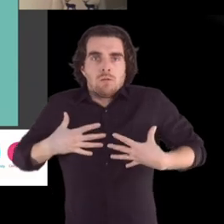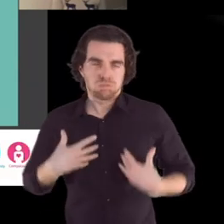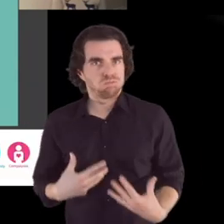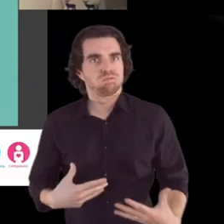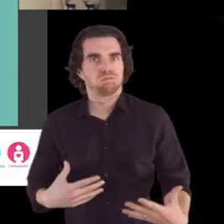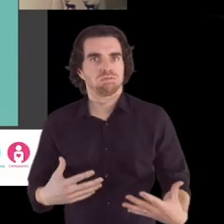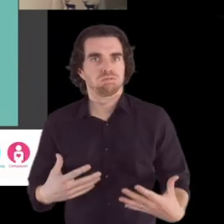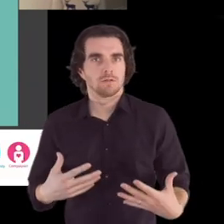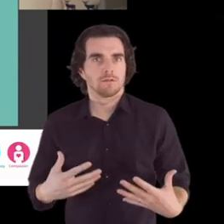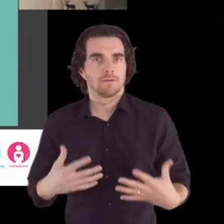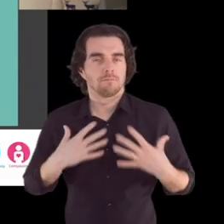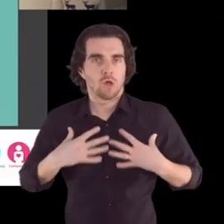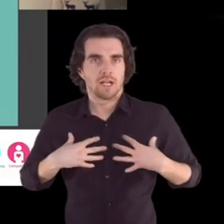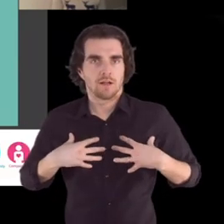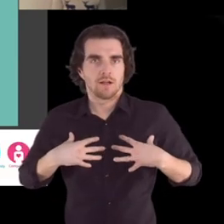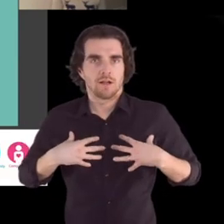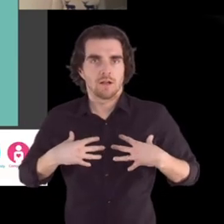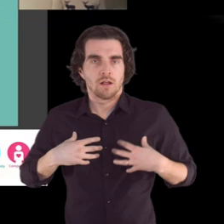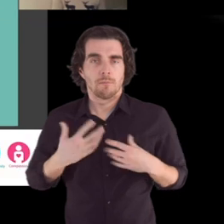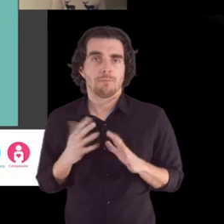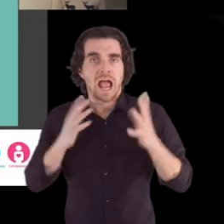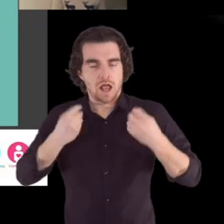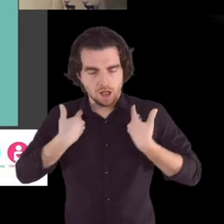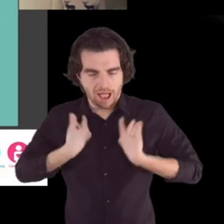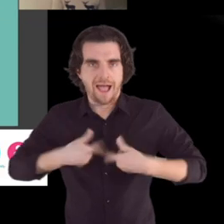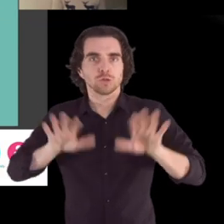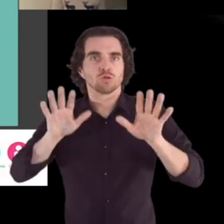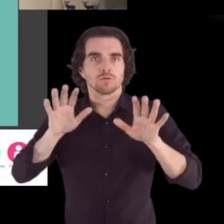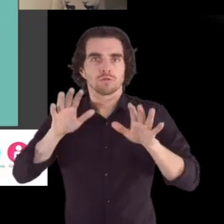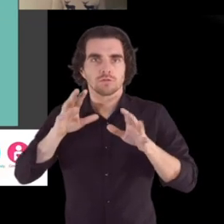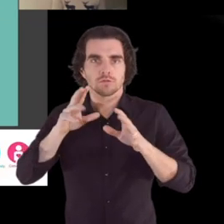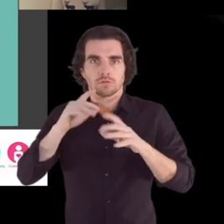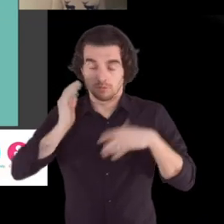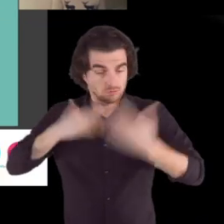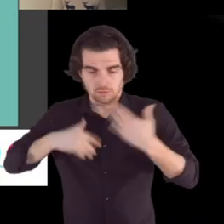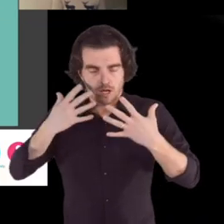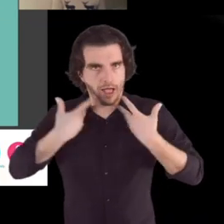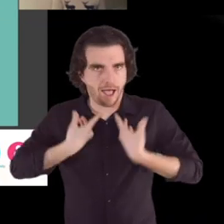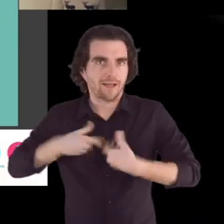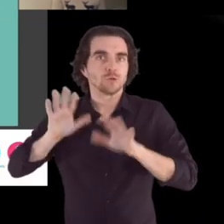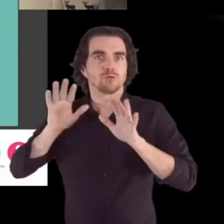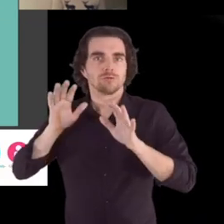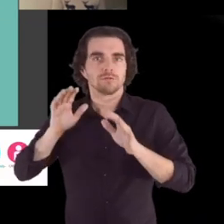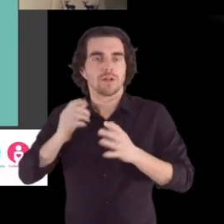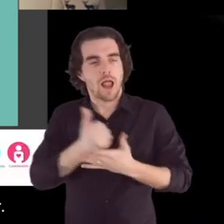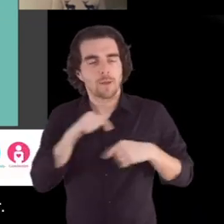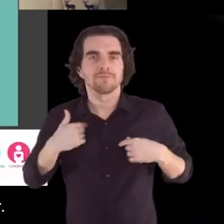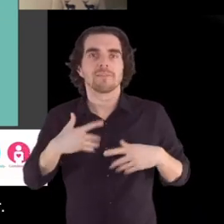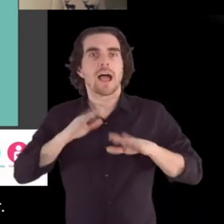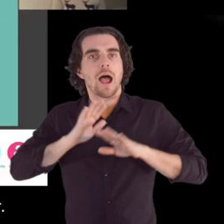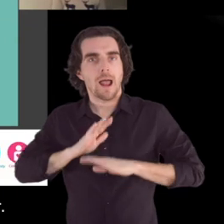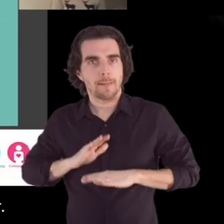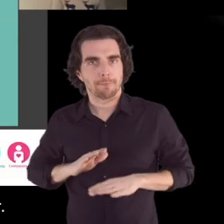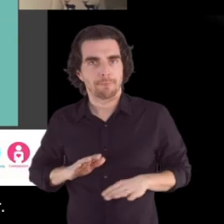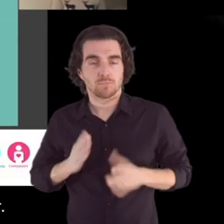consciously bringing our breath back to our bellies, it tricks our bodies into turning off that panic stations, that fight or flight response we mentioned earlier on, and just helping